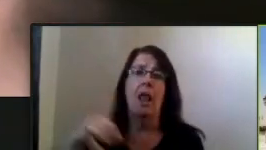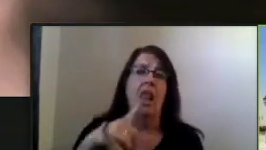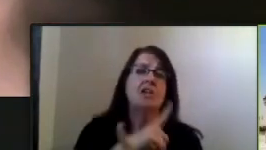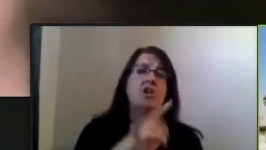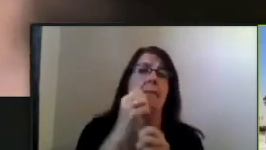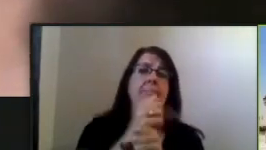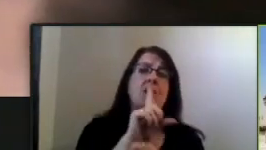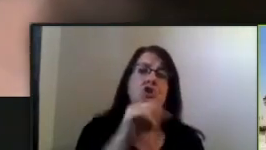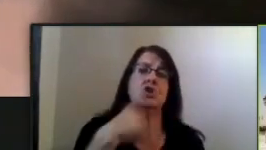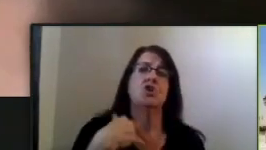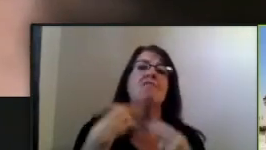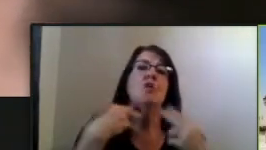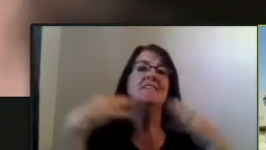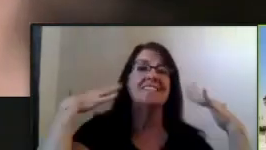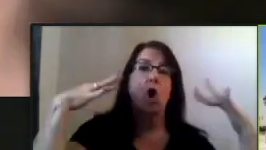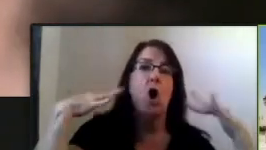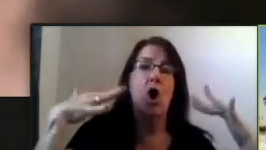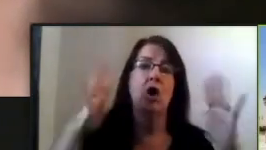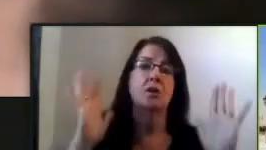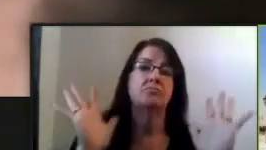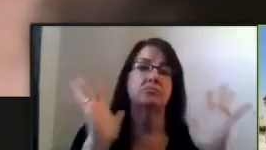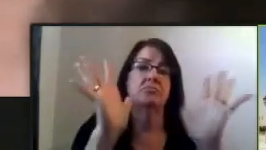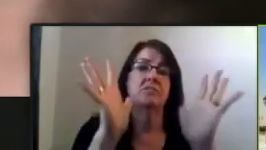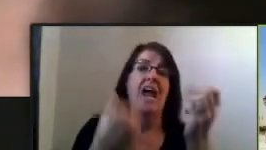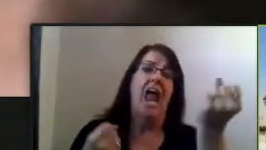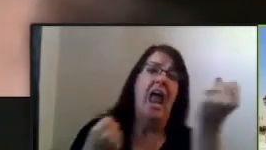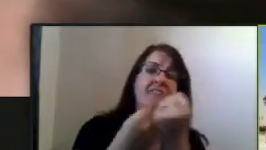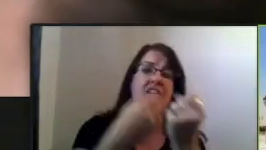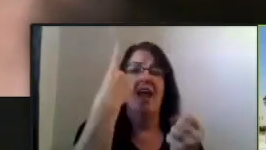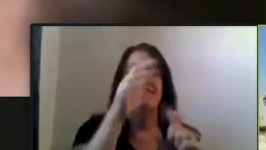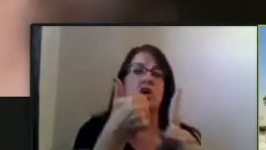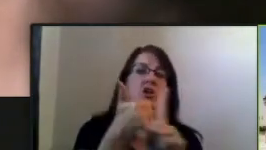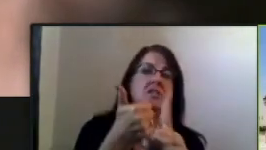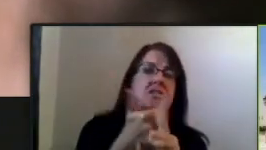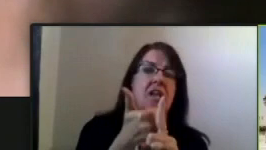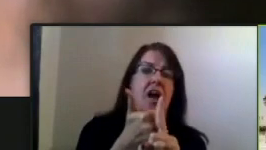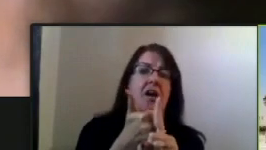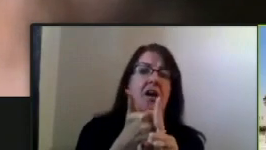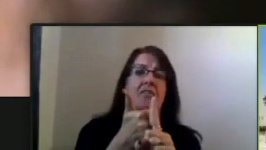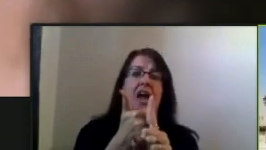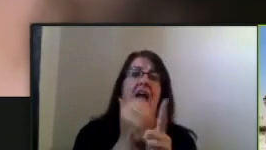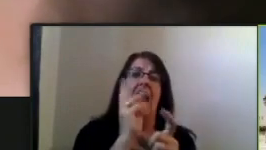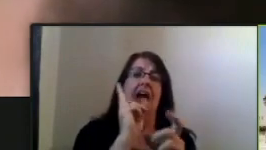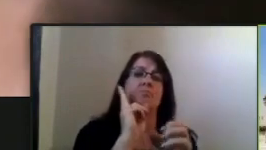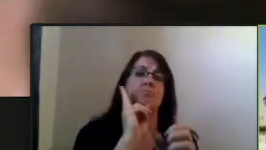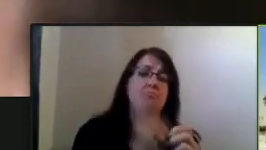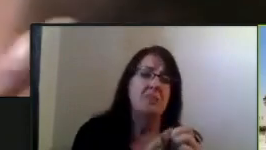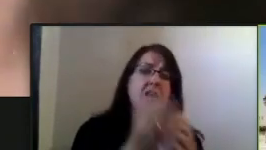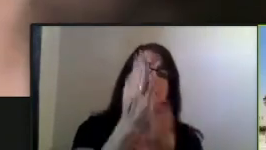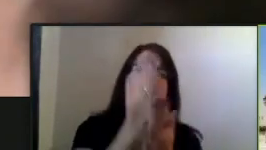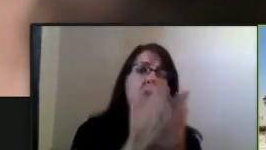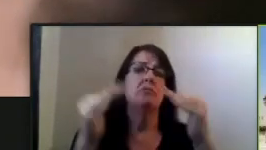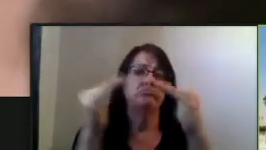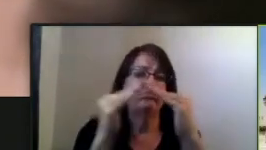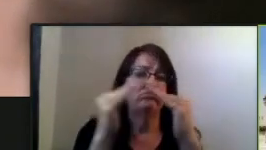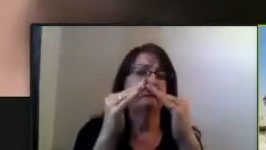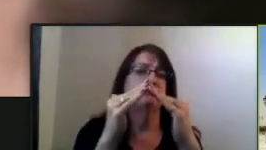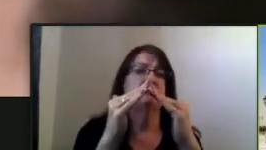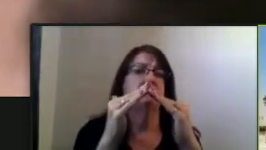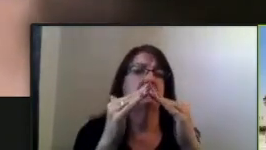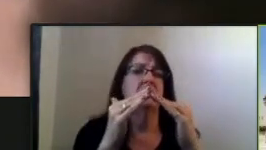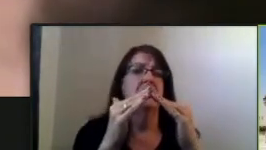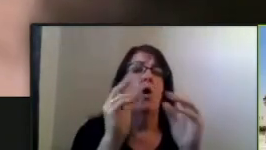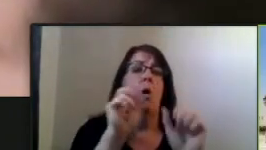be heard so we can advocate for ourselves, so we can, you know, be part of the redistricting, so we can ensure that everybody gets